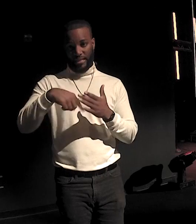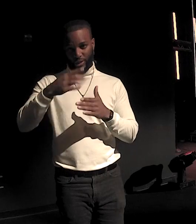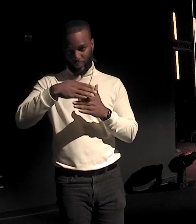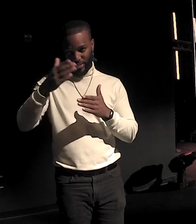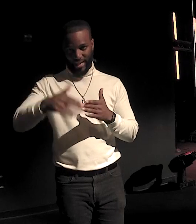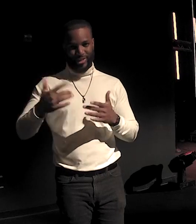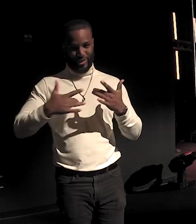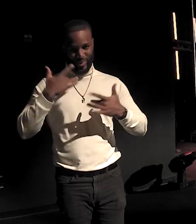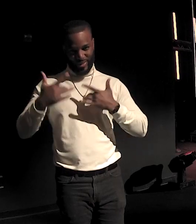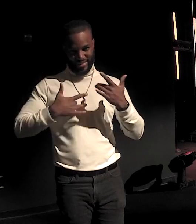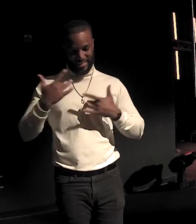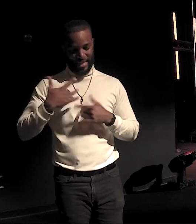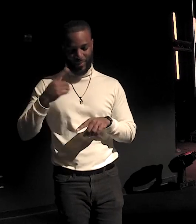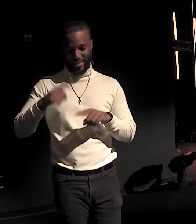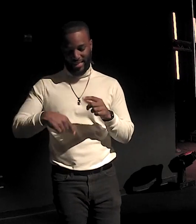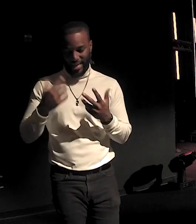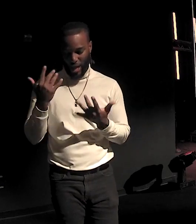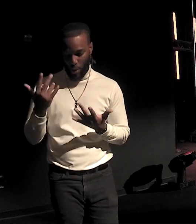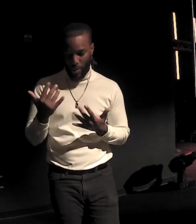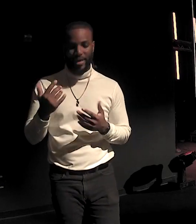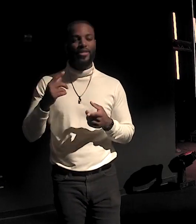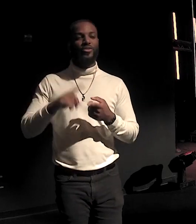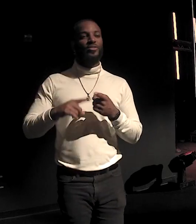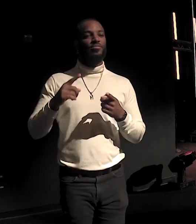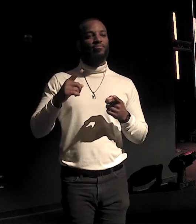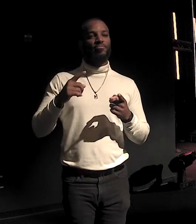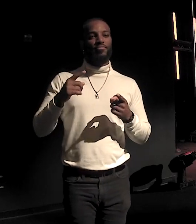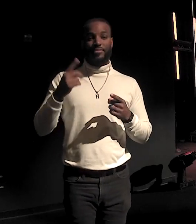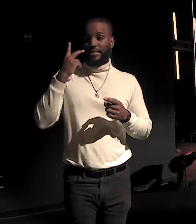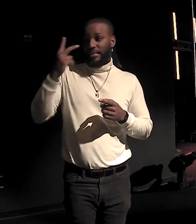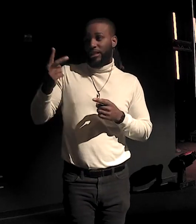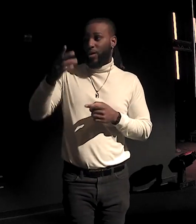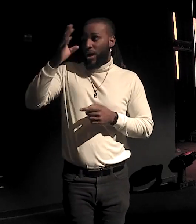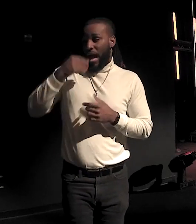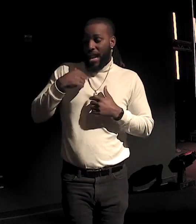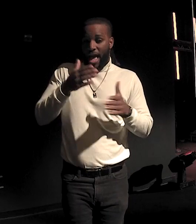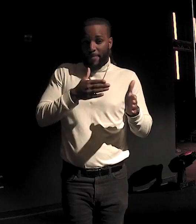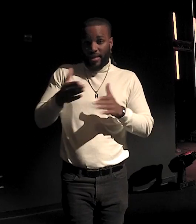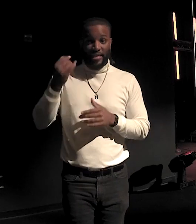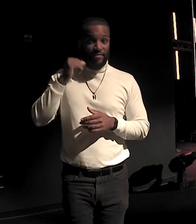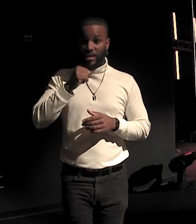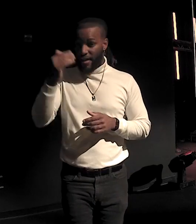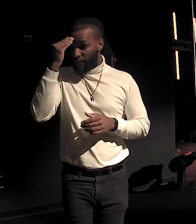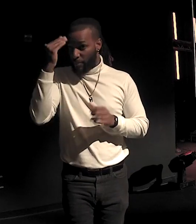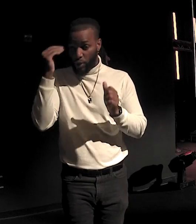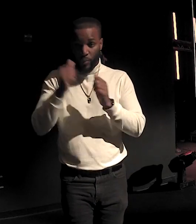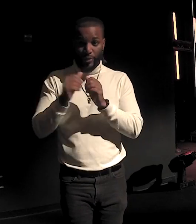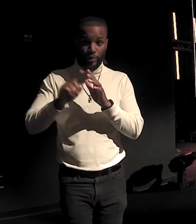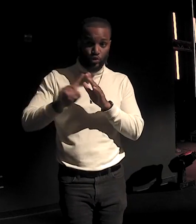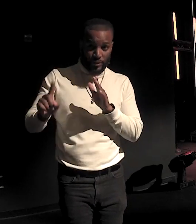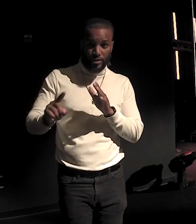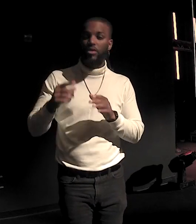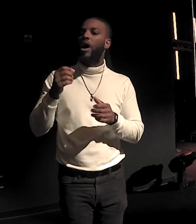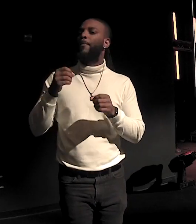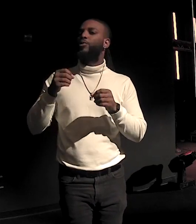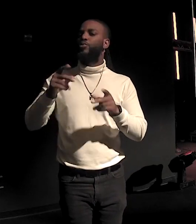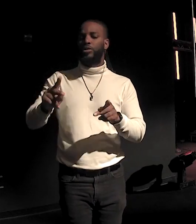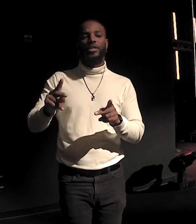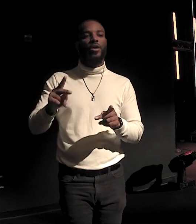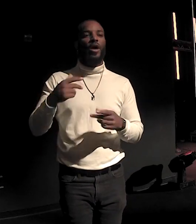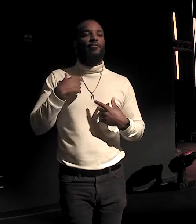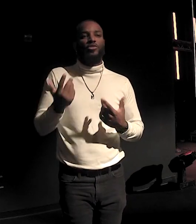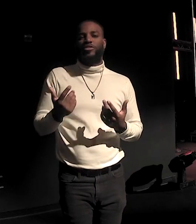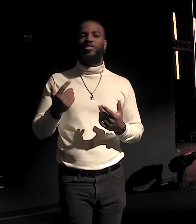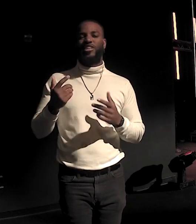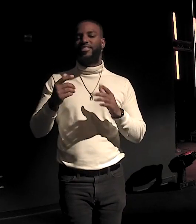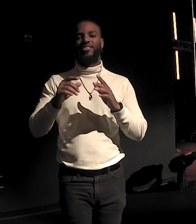is so exciting. We cannot wait to see all that God has in store for that. So if you're not familiar with retreats, they're an opportunity where we have to